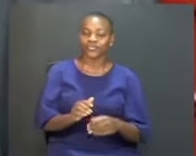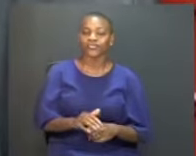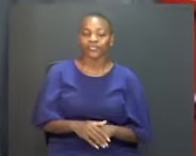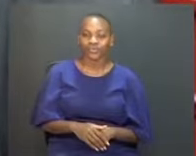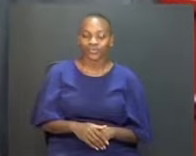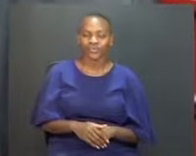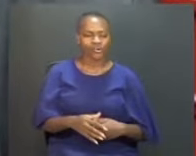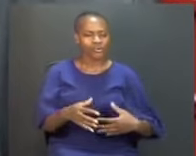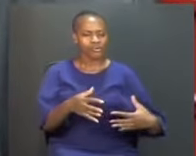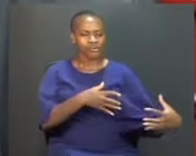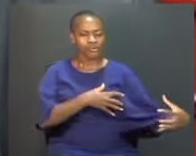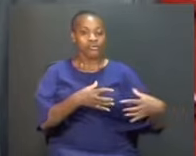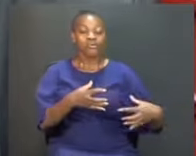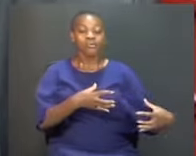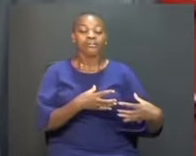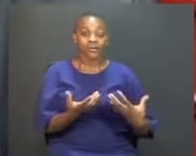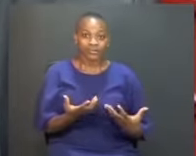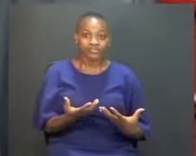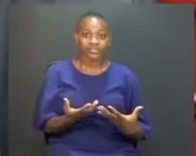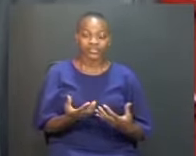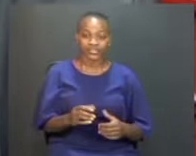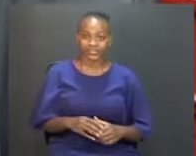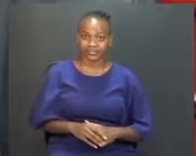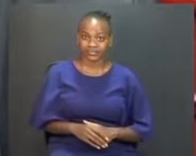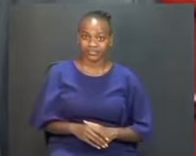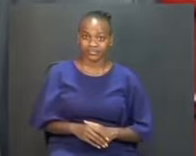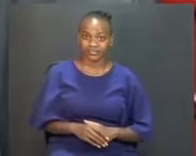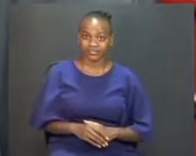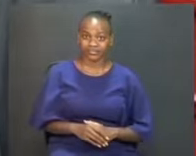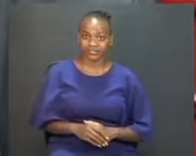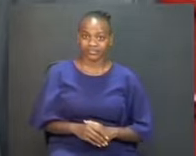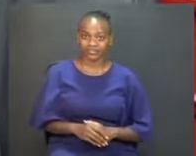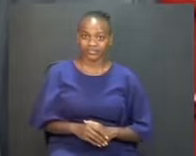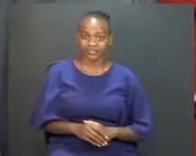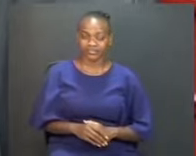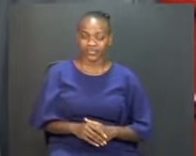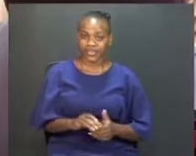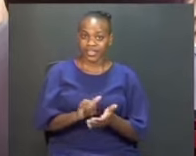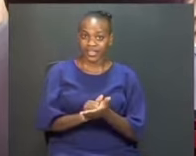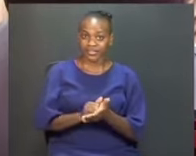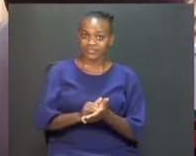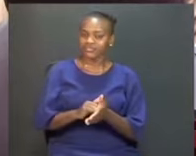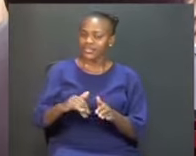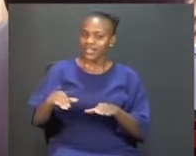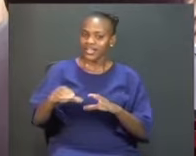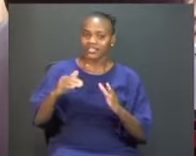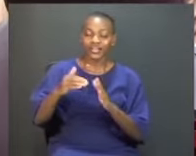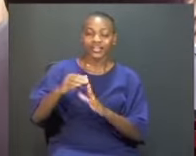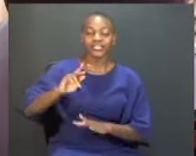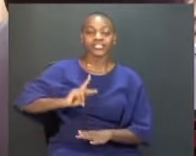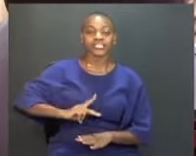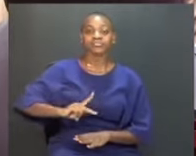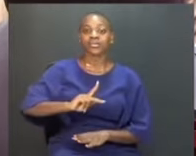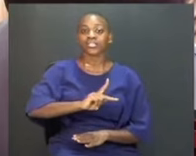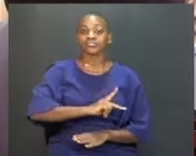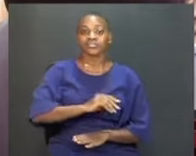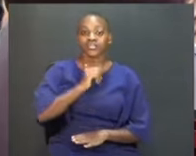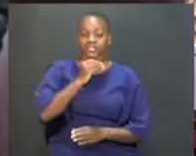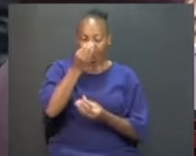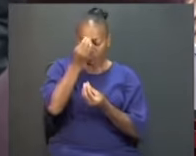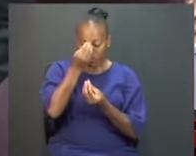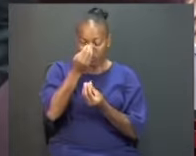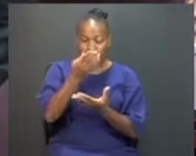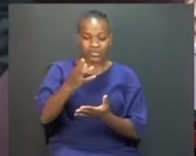a complaint of contempt of Parliament and a breach of parliamentary